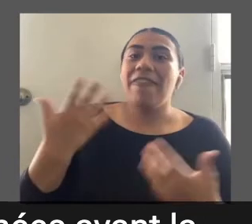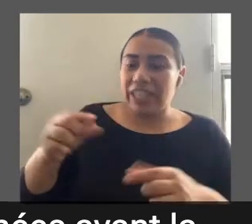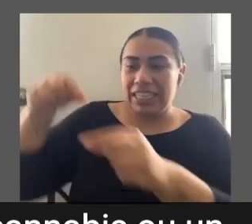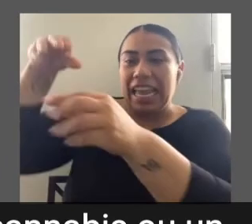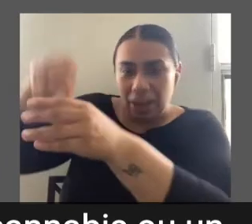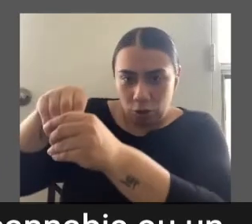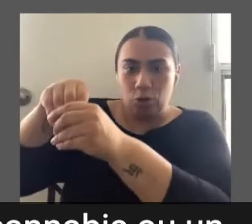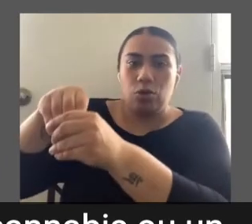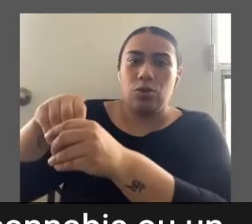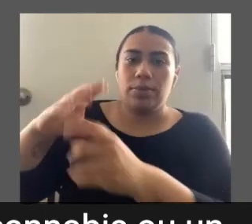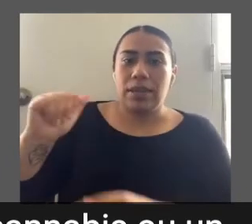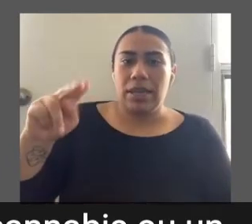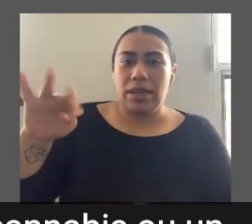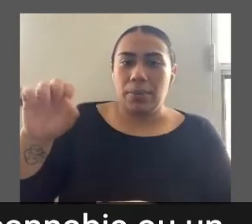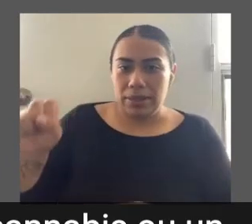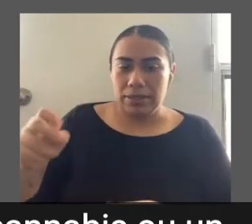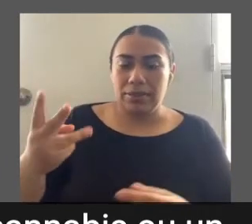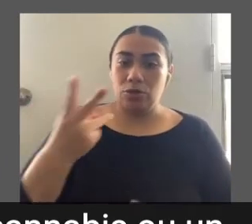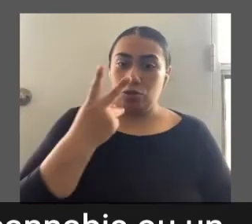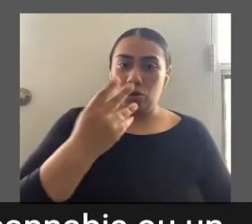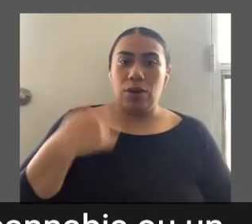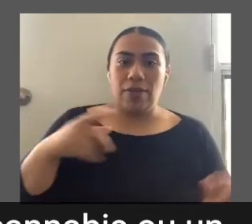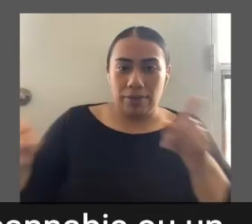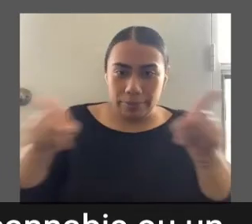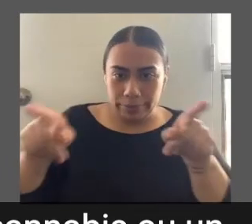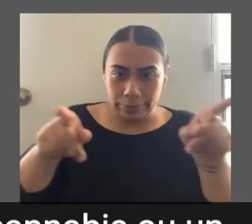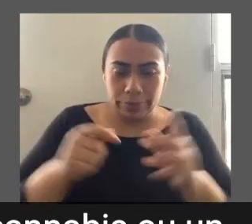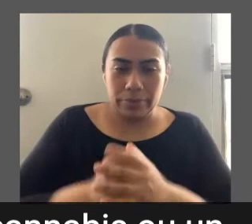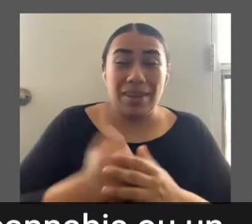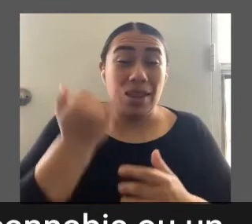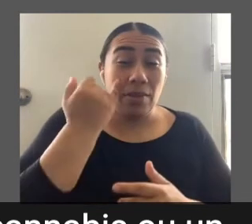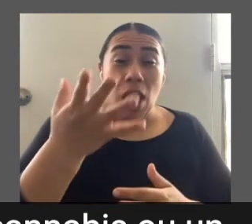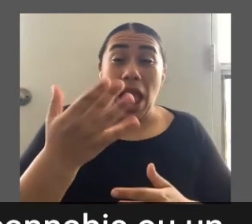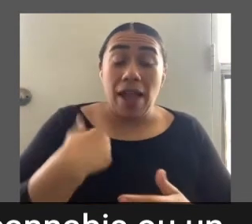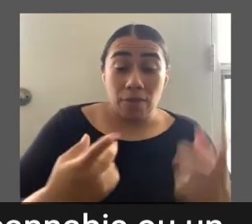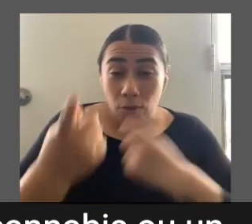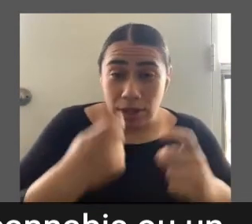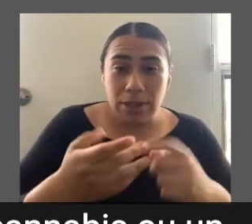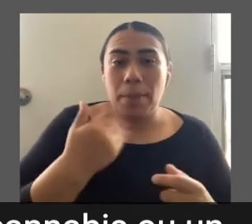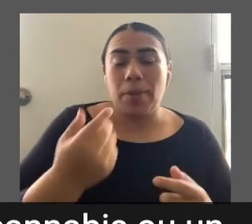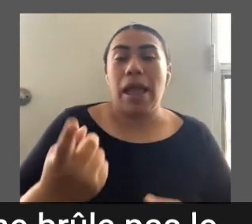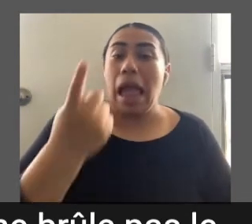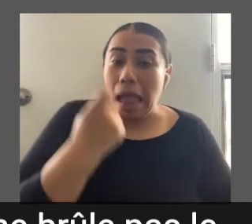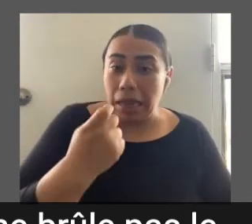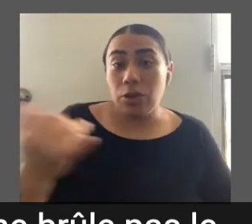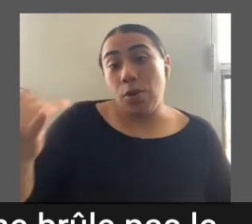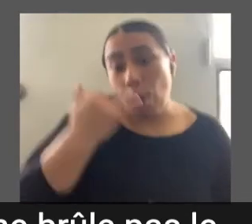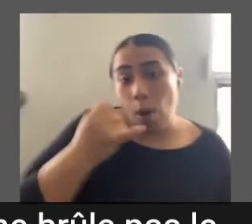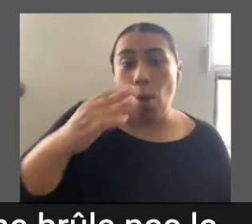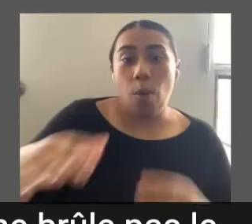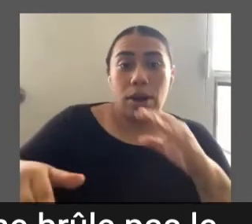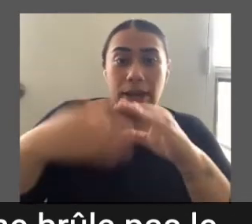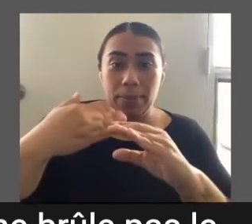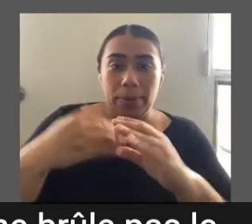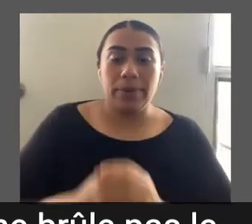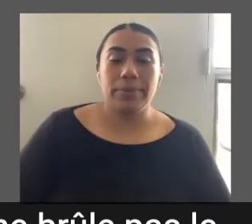flower or oven vaporizers are used with either cannabis flower or a concentrate to produce a warm mist that contains